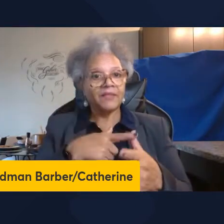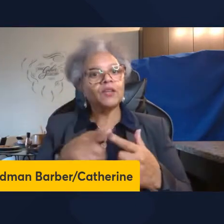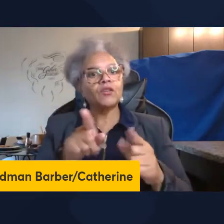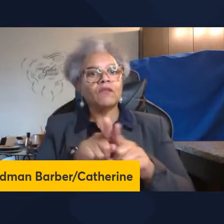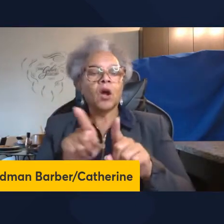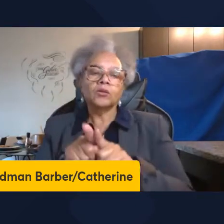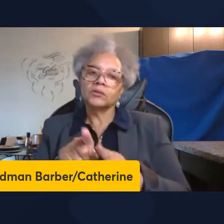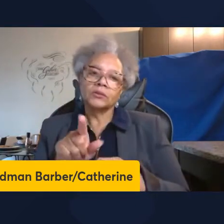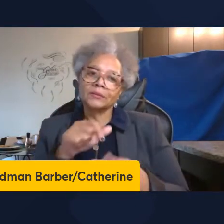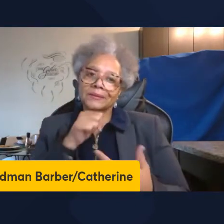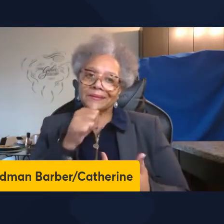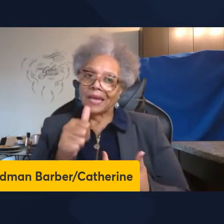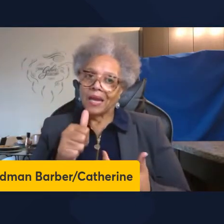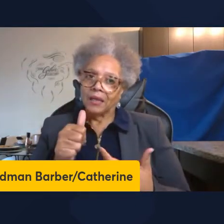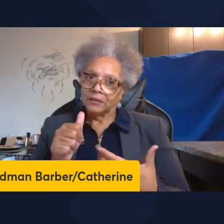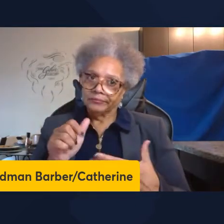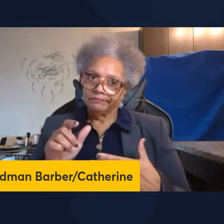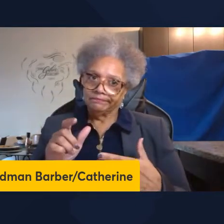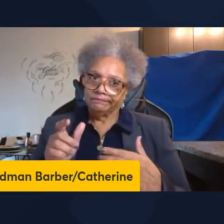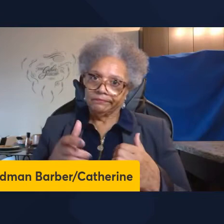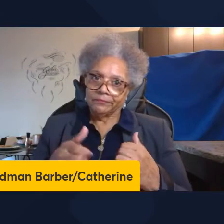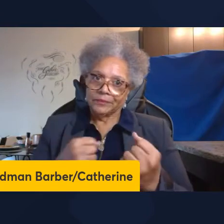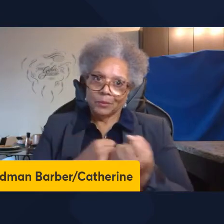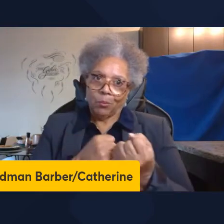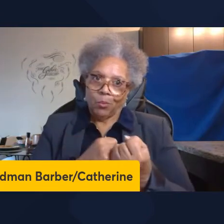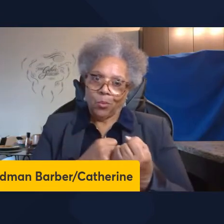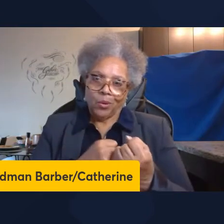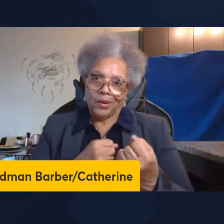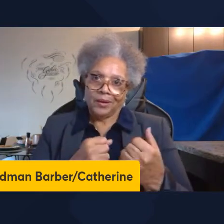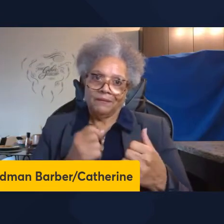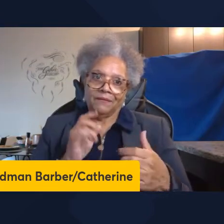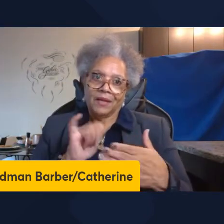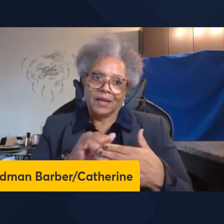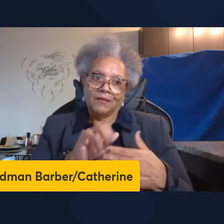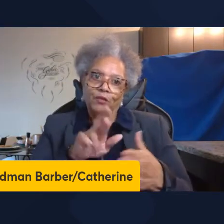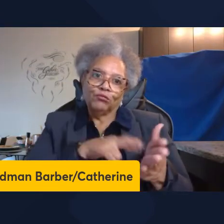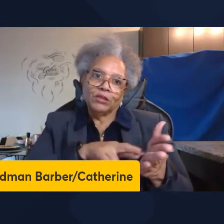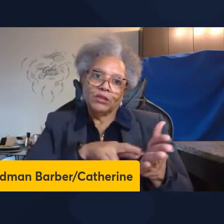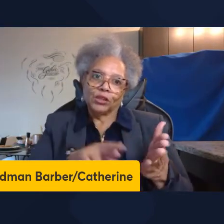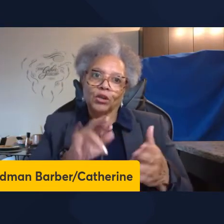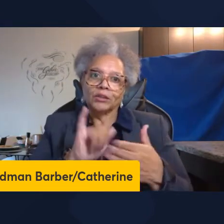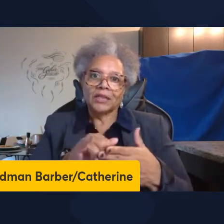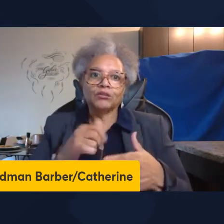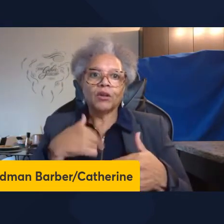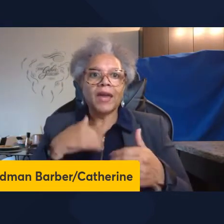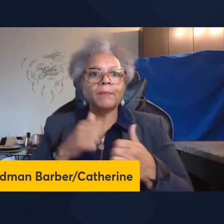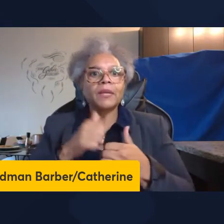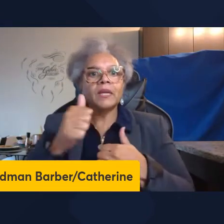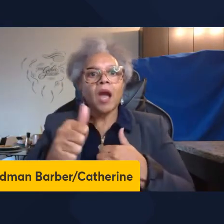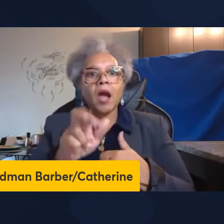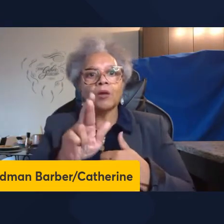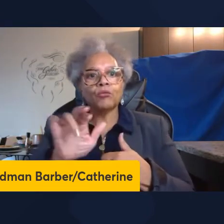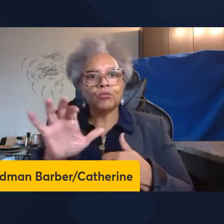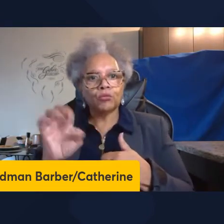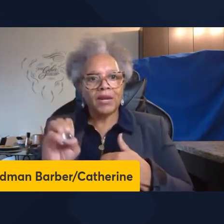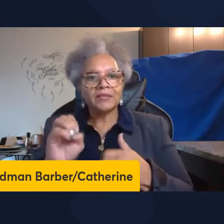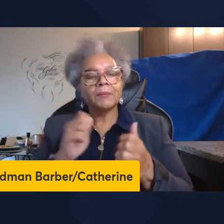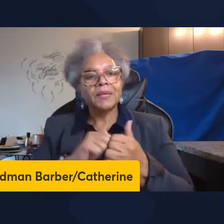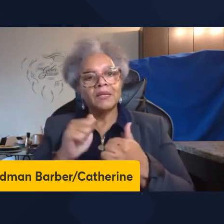a disservice. And so I want you to be thinking about the research that you have beyond race, beyond